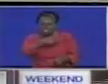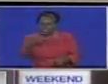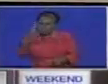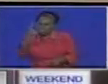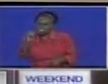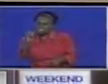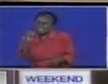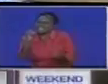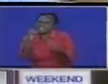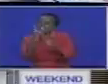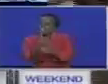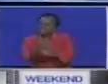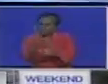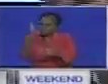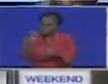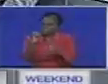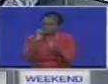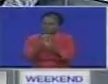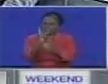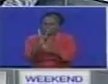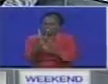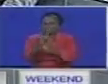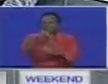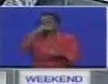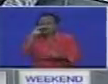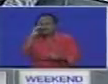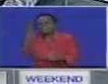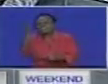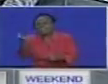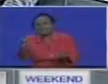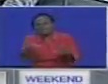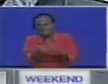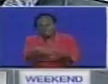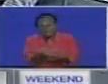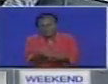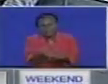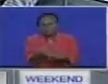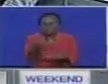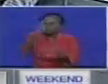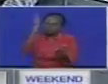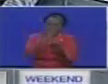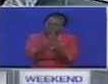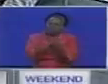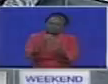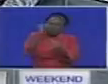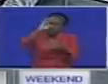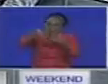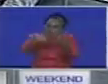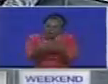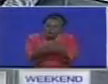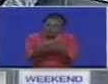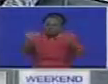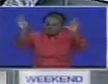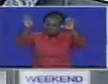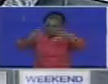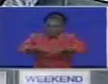in 2014, when Mudavadi was still in the party. Mm-hmm. And how sure are you that even the delegates from Rift Valley, the ones